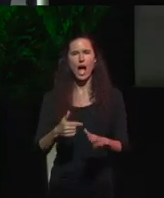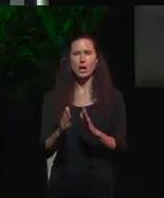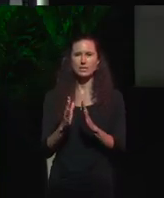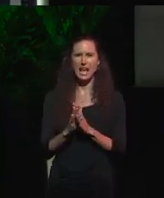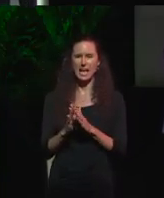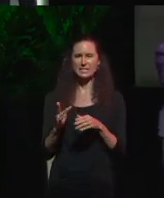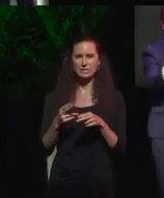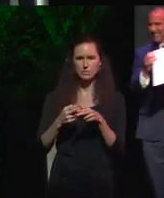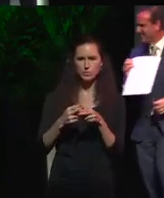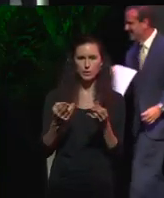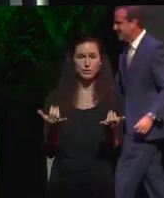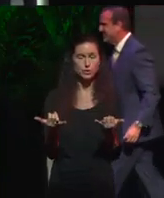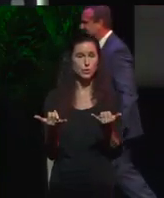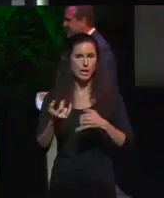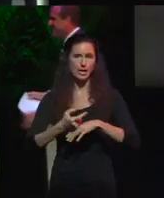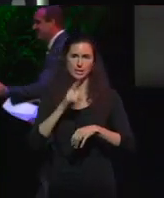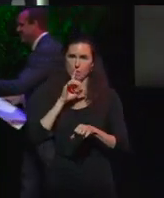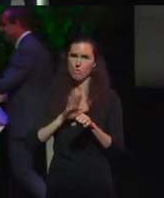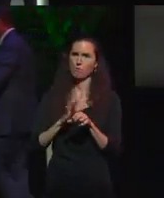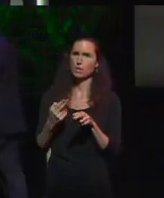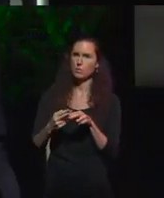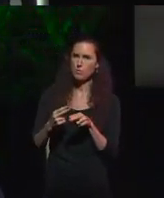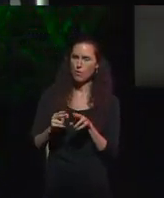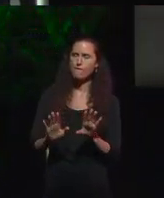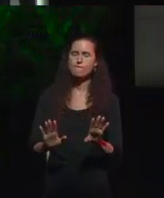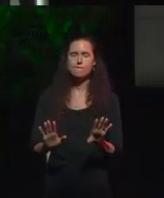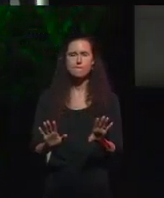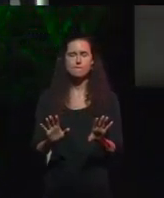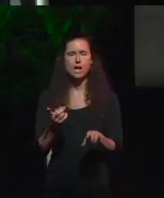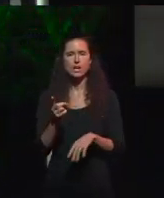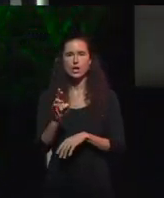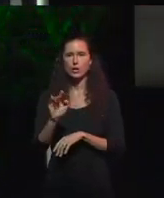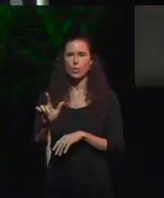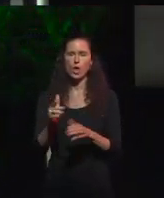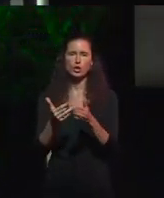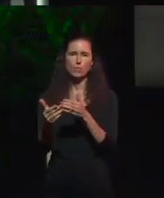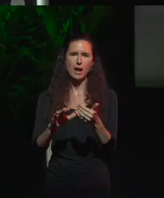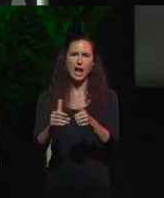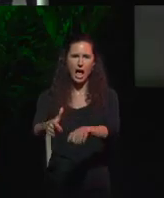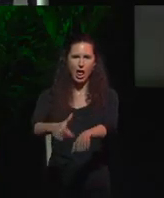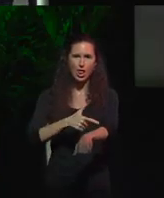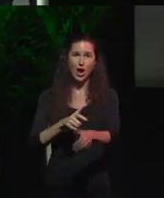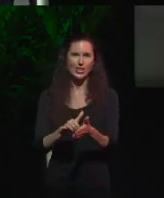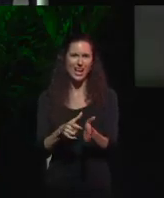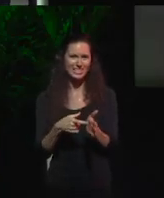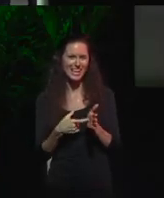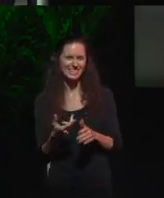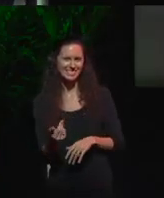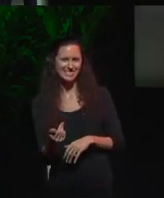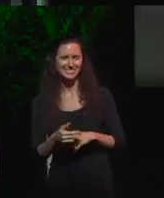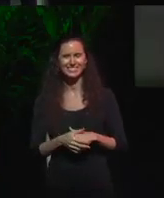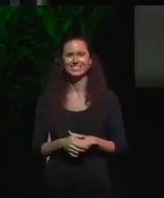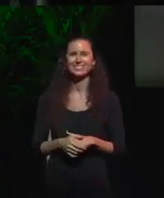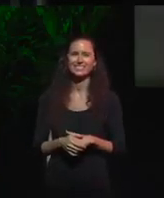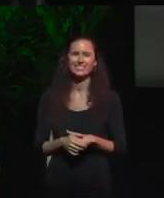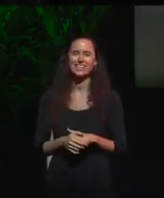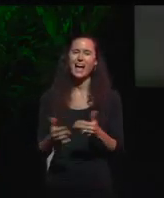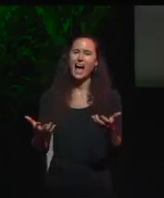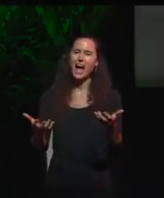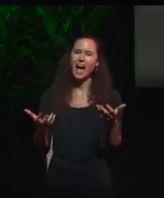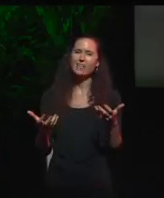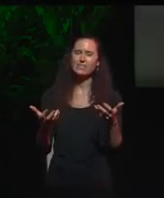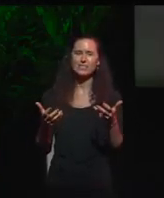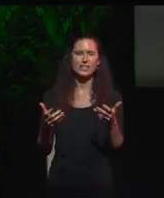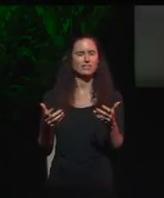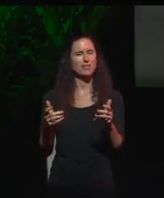brief today, so I promise to be brief, Dr. Wall, no matter how long that takes. I want to give a